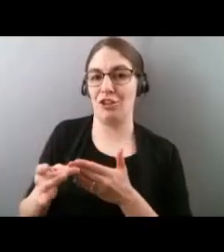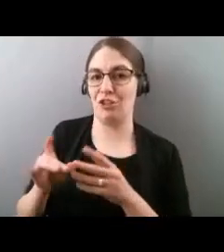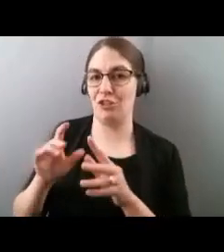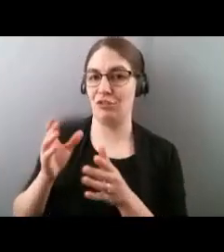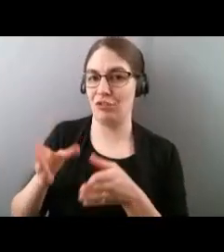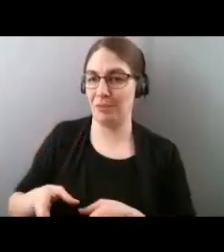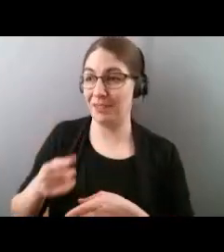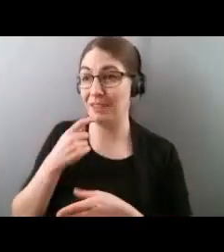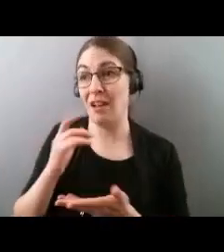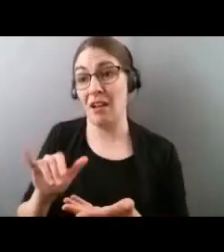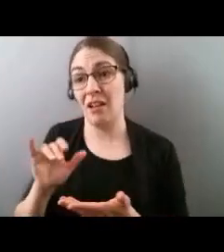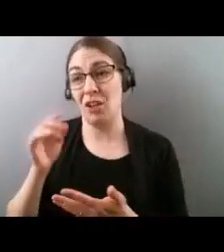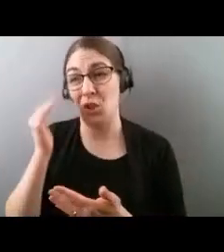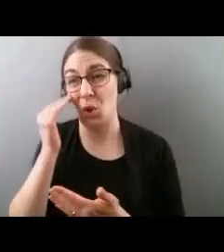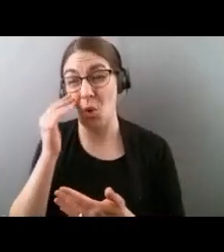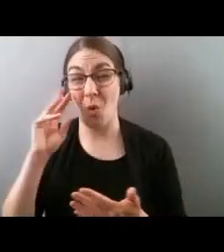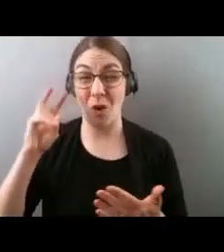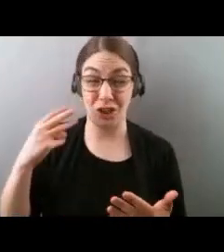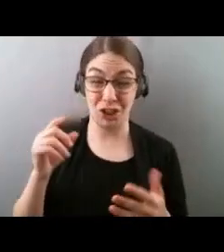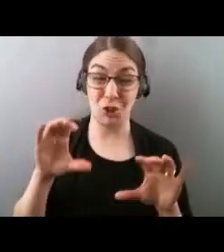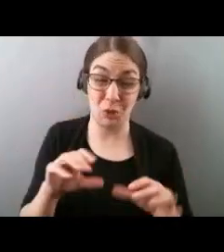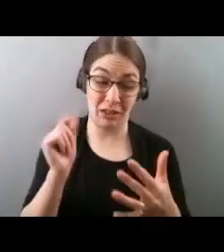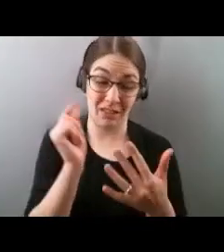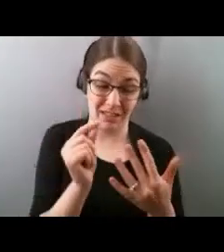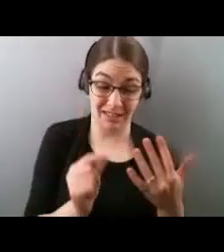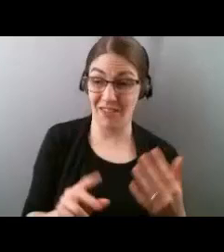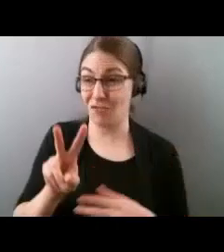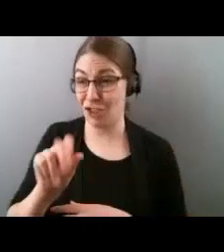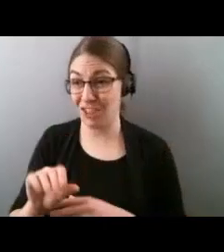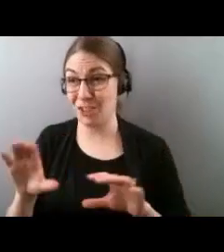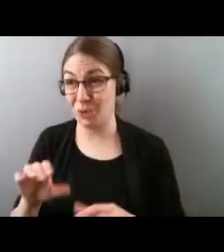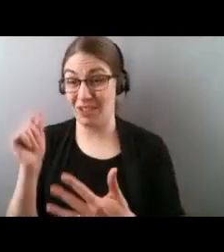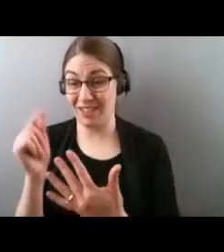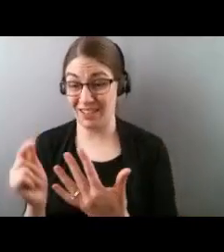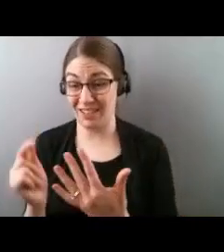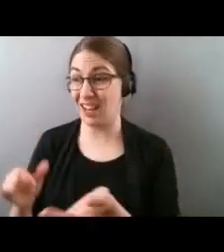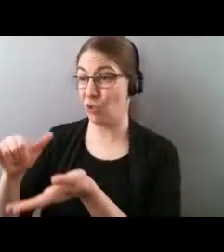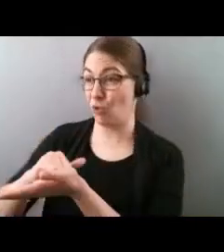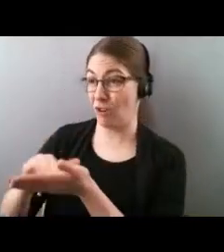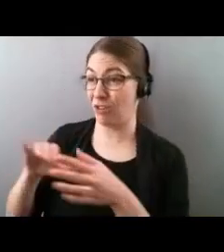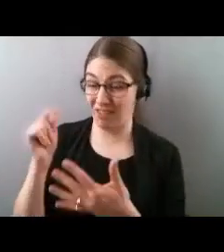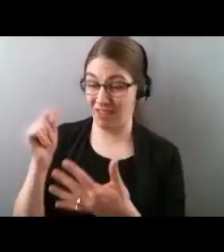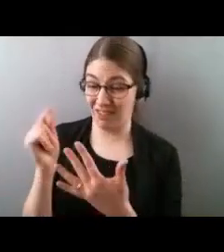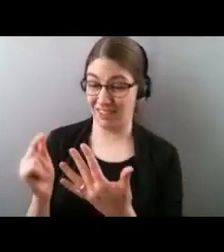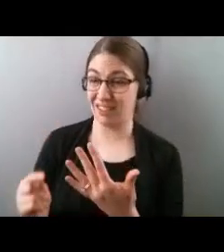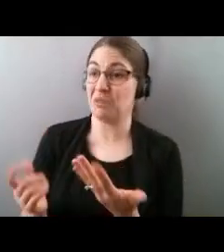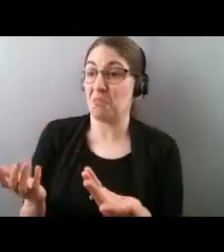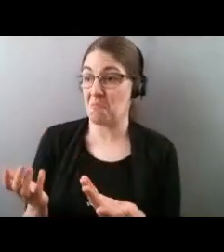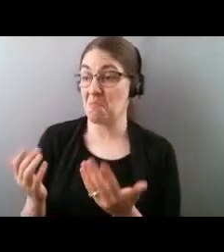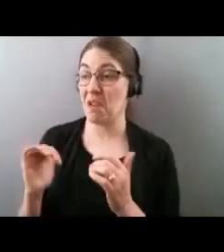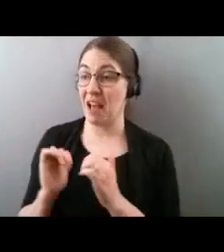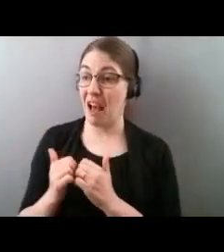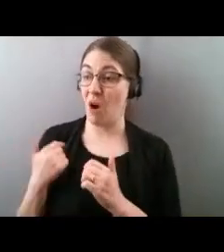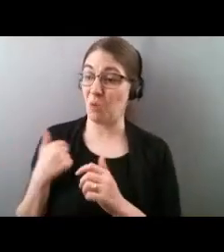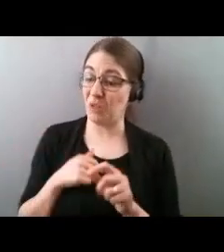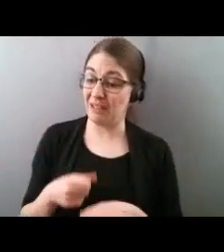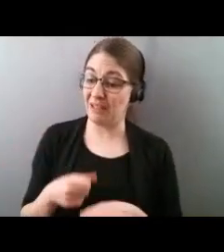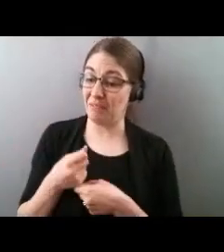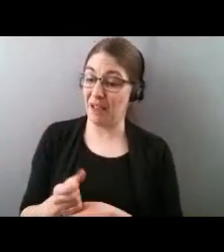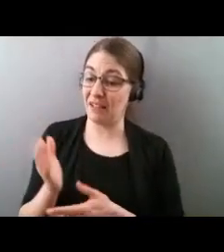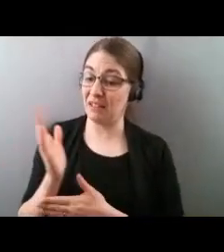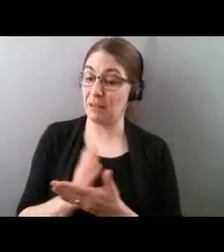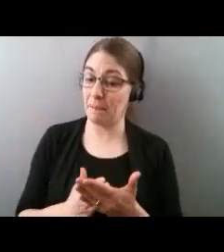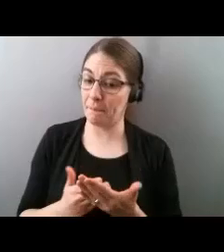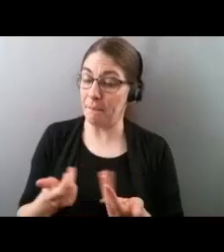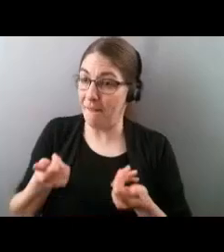Washington is doing this and Virginia is doing this and New York is doing this. And how can we then make some strides in our